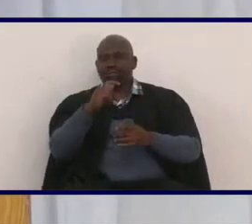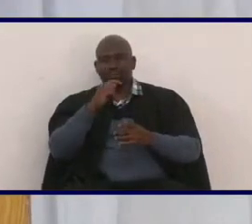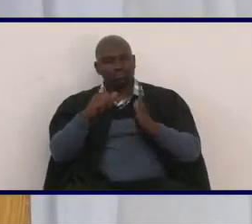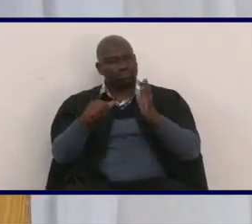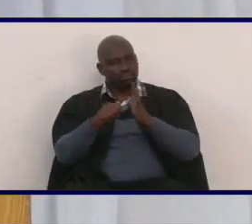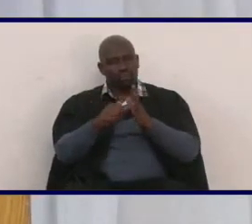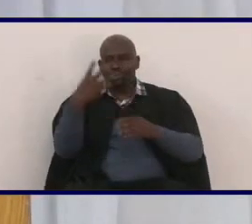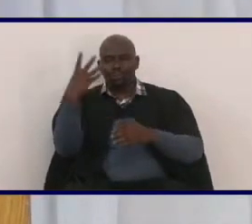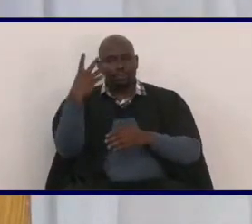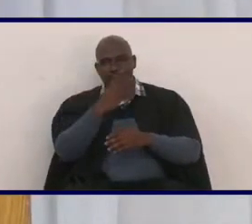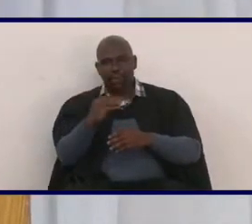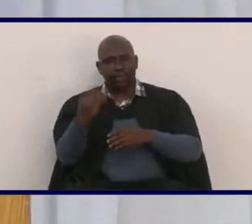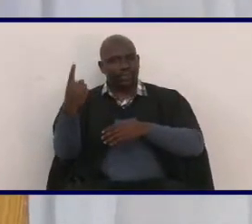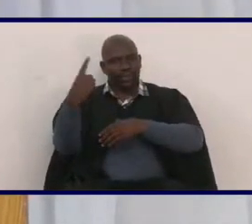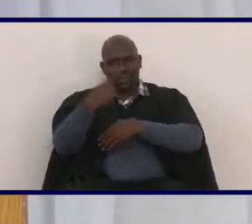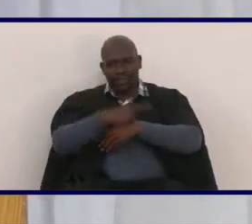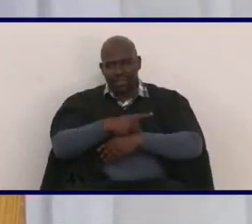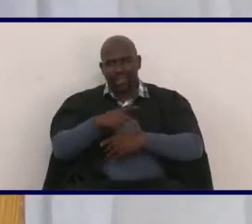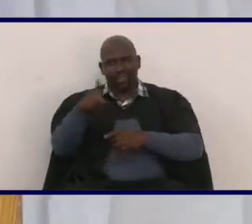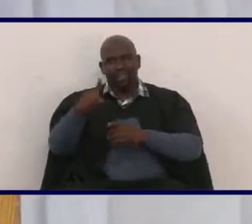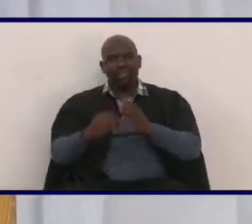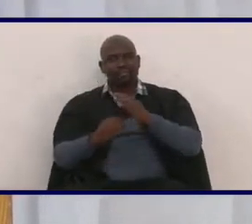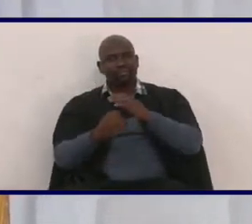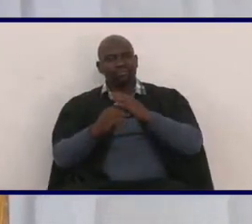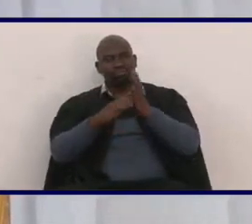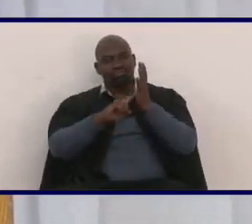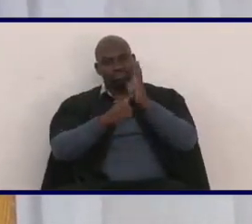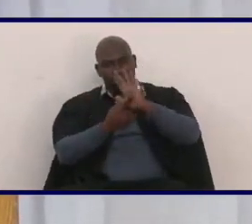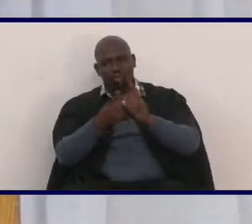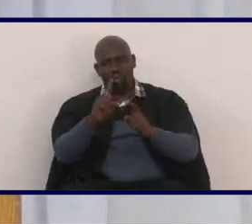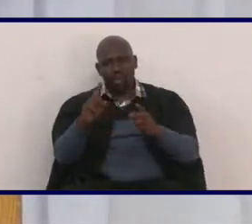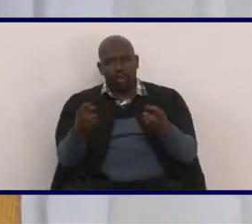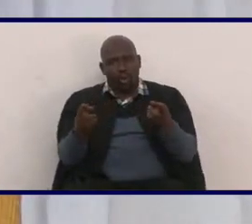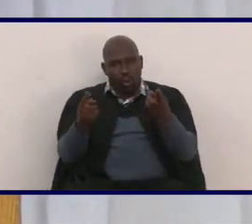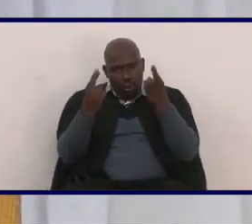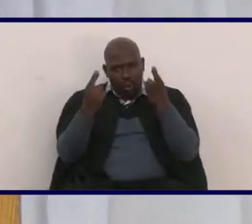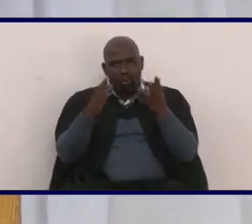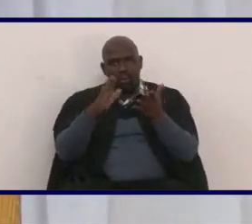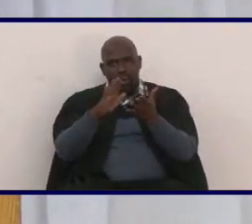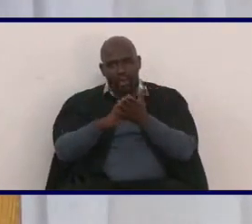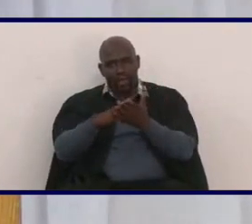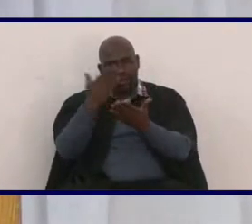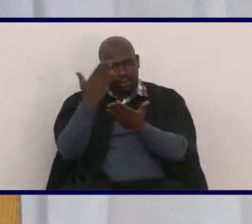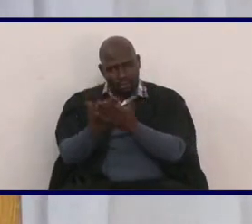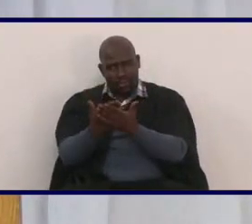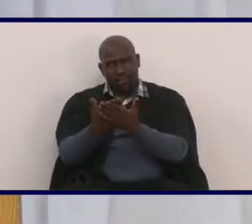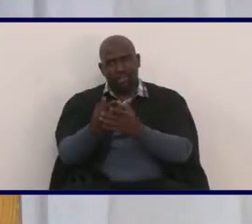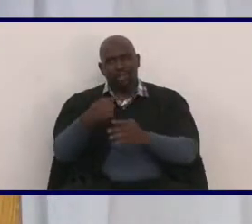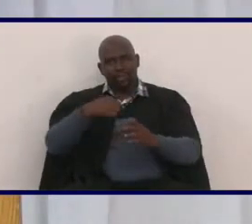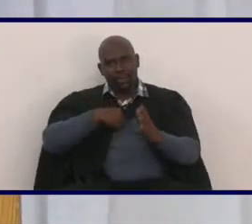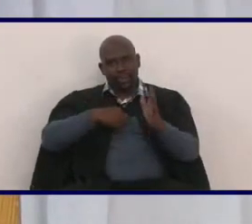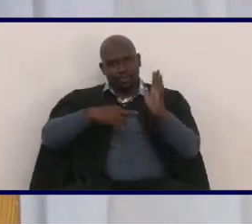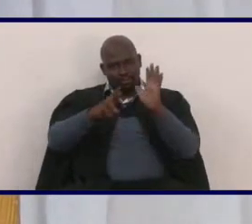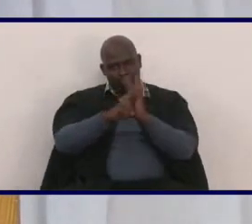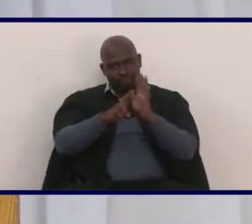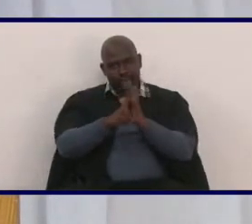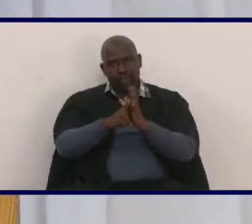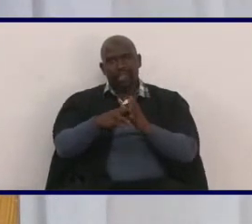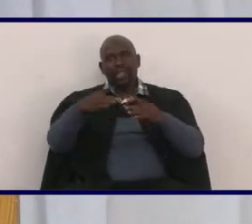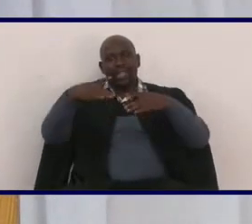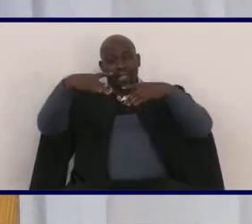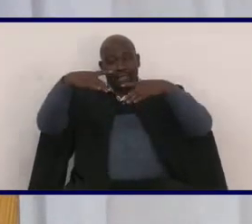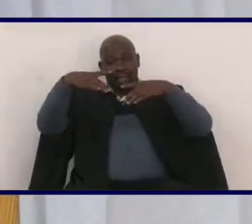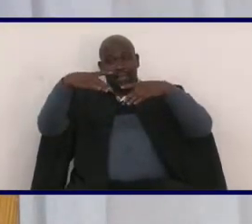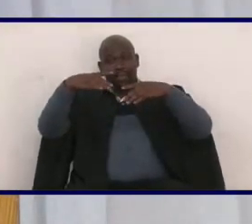day, brimming with hope and possibilities. On behalf of our Chancellor, our Chair of Council,